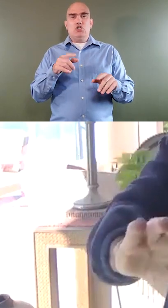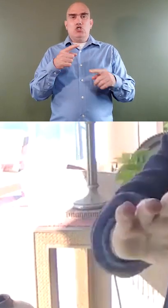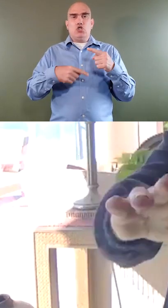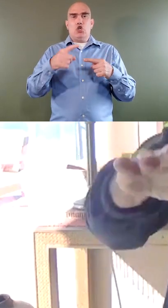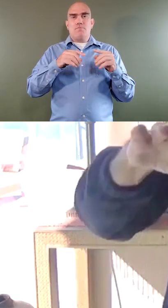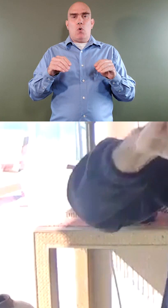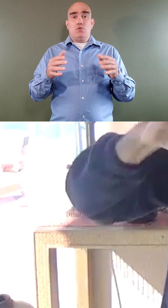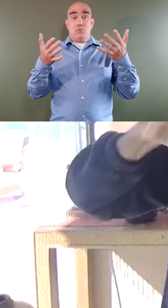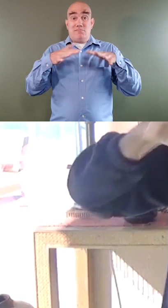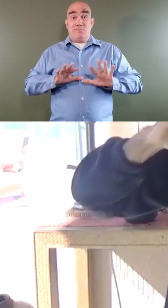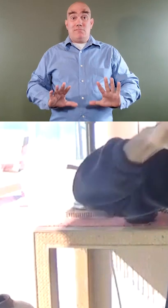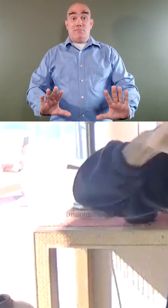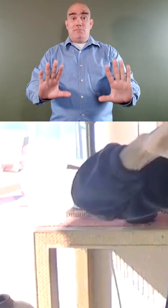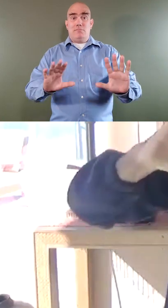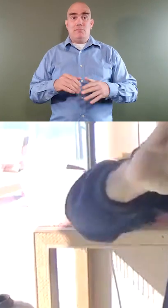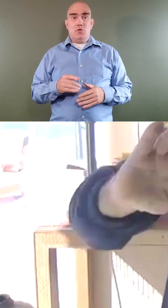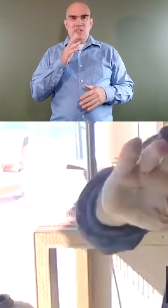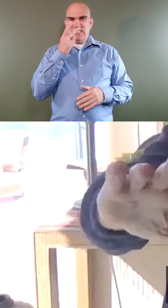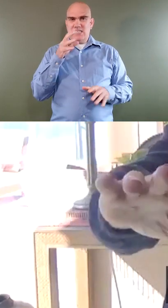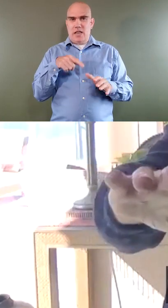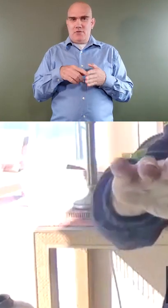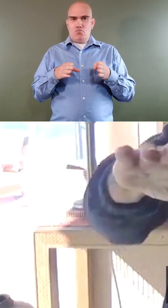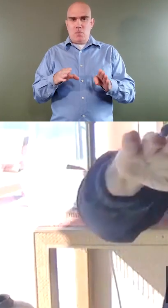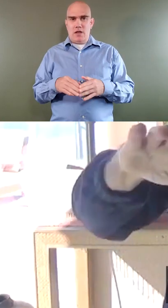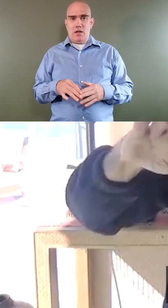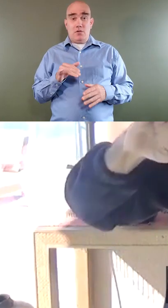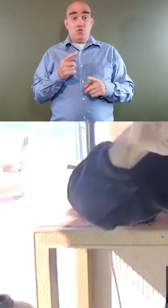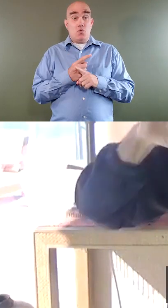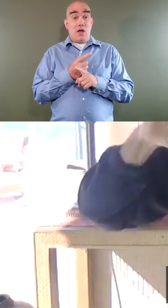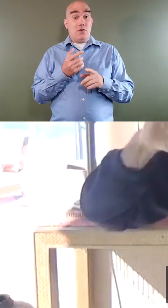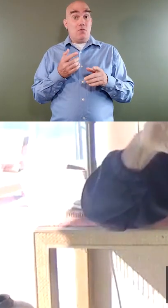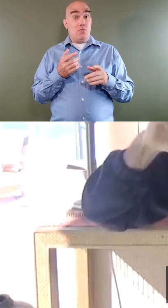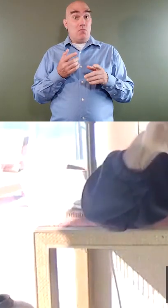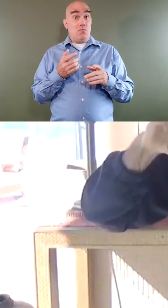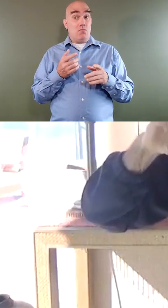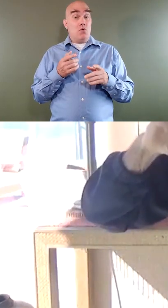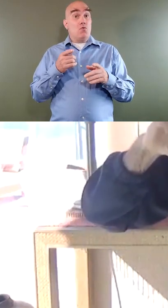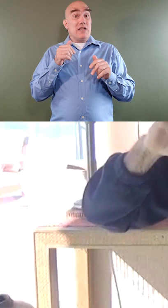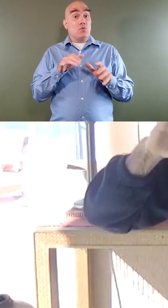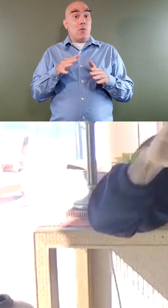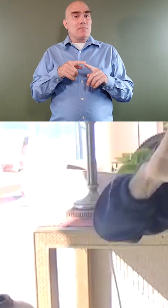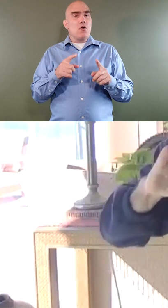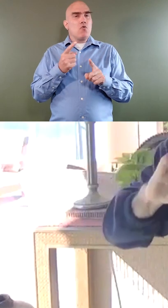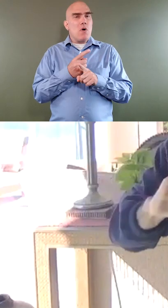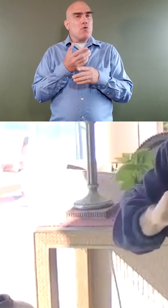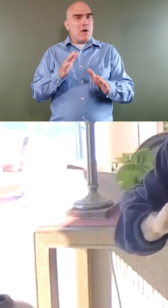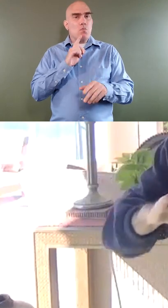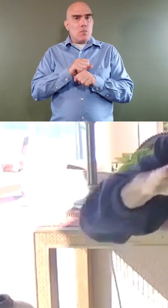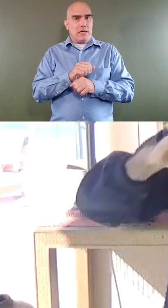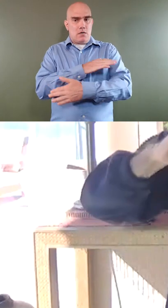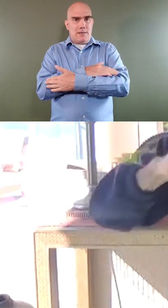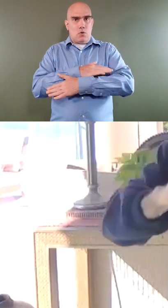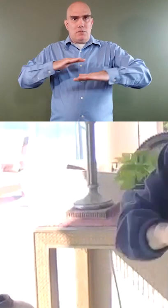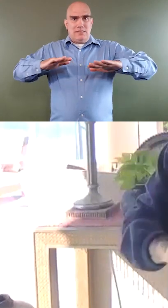motion. You'll see it done this way, but the correct way of doing is bringing the hands in and elbows down, bringing the